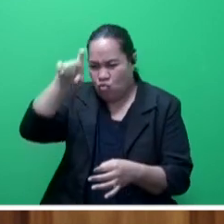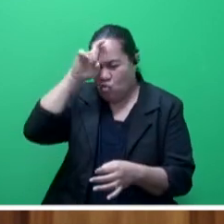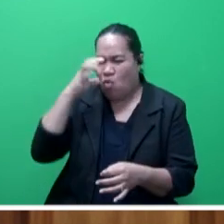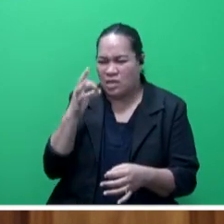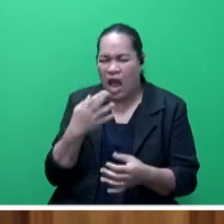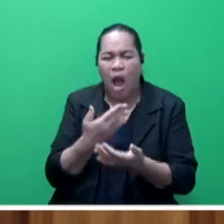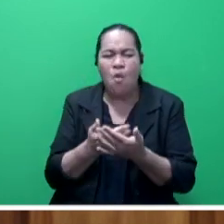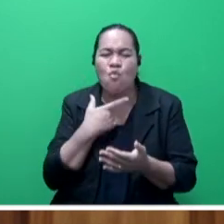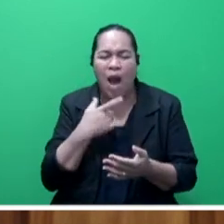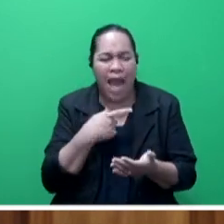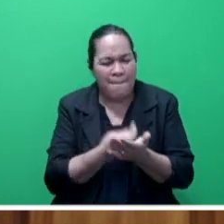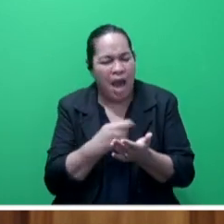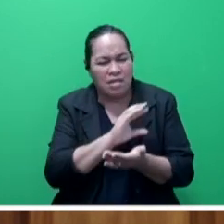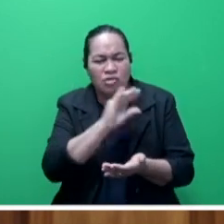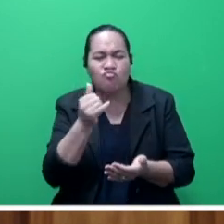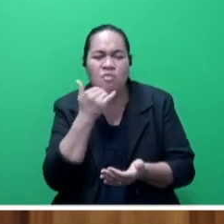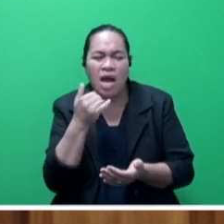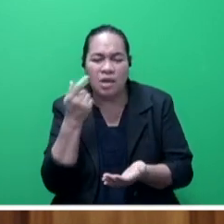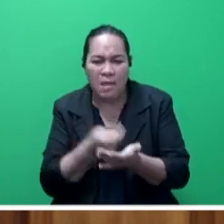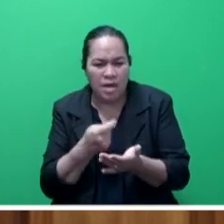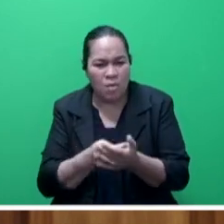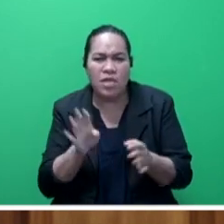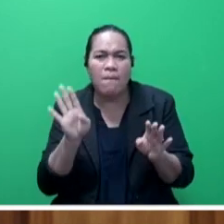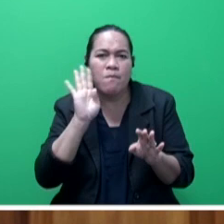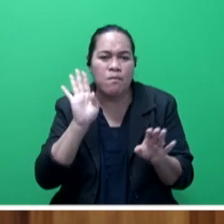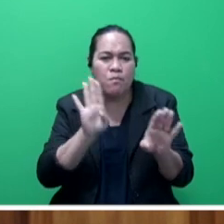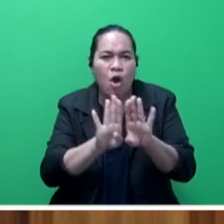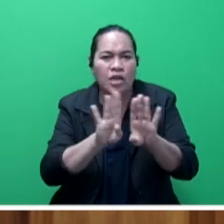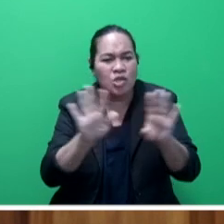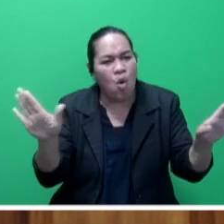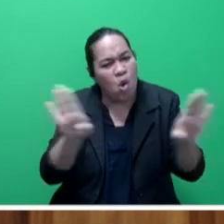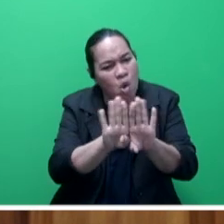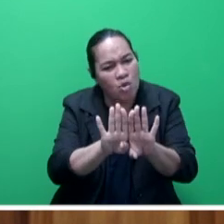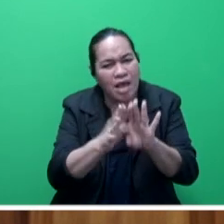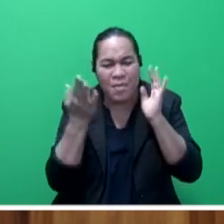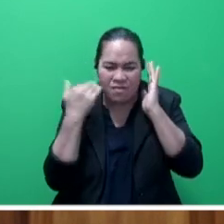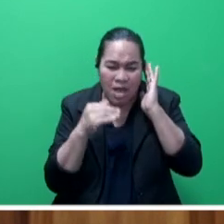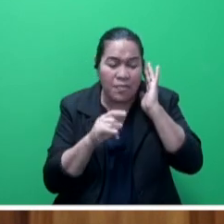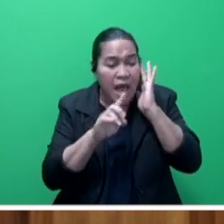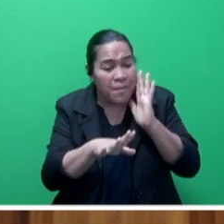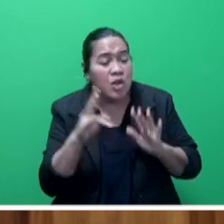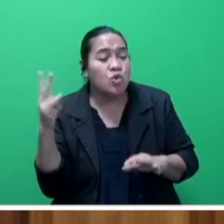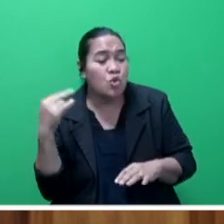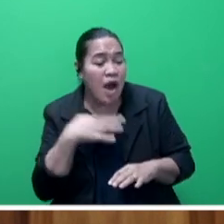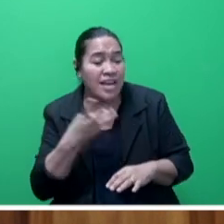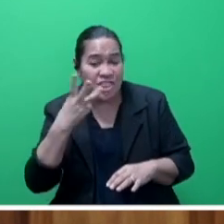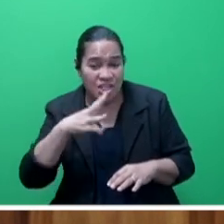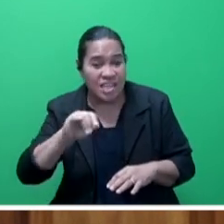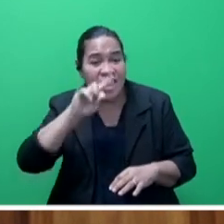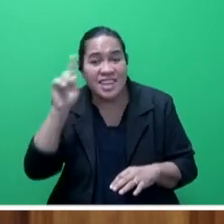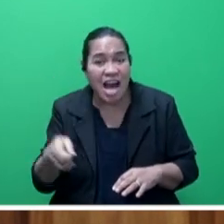allocation. Why so much when the borders were closed? Mr. Speaker, sir, the 230,000